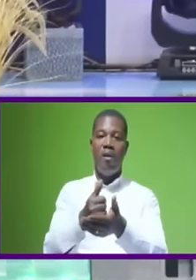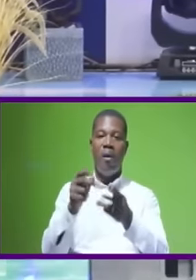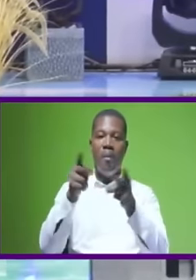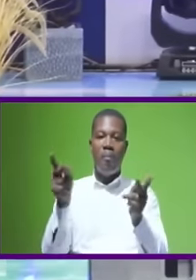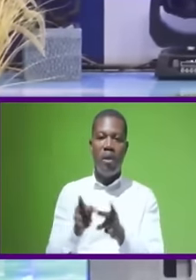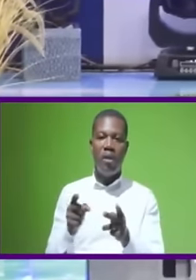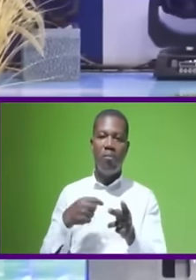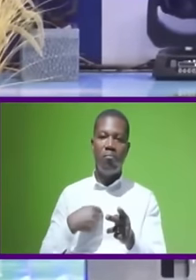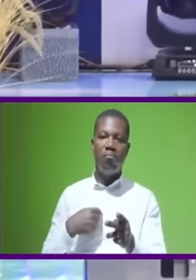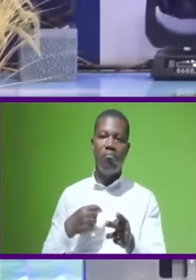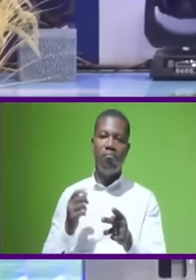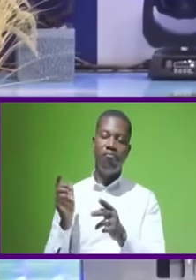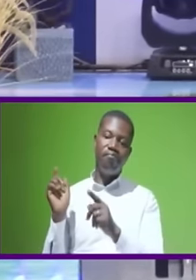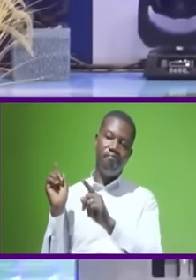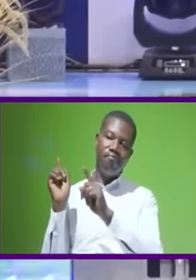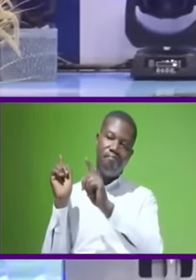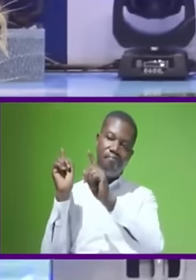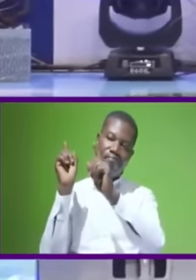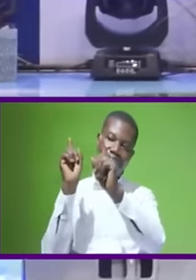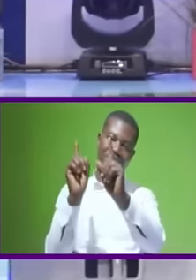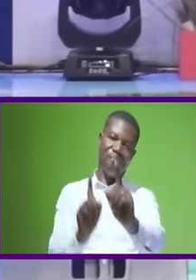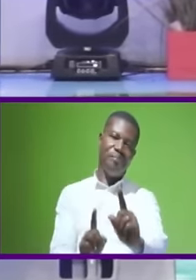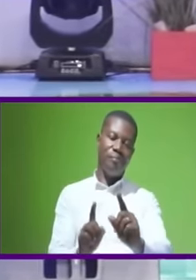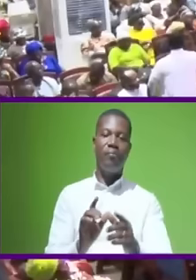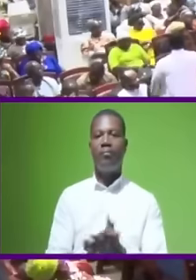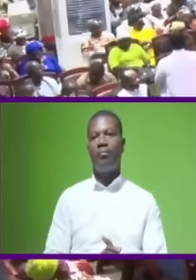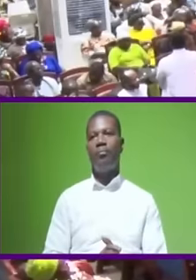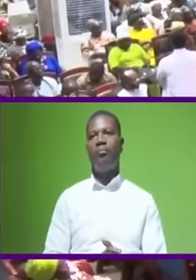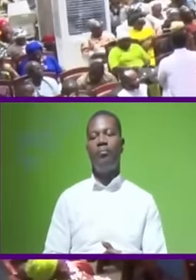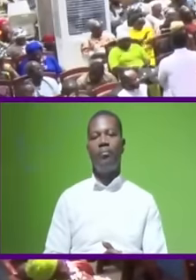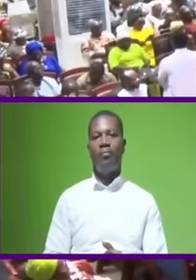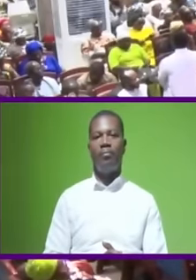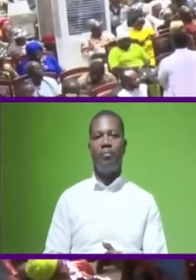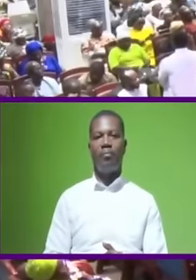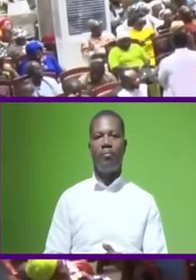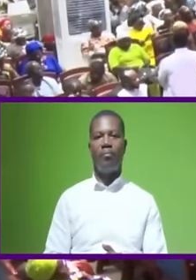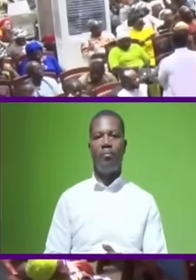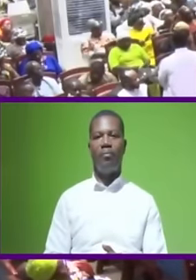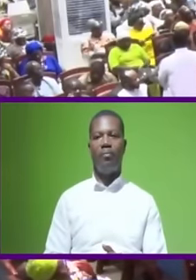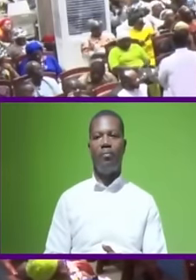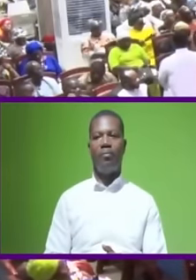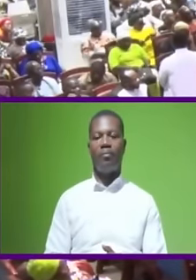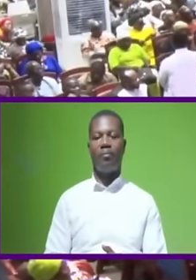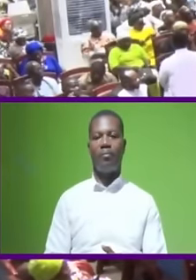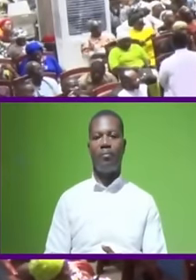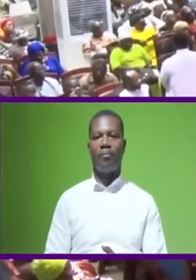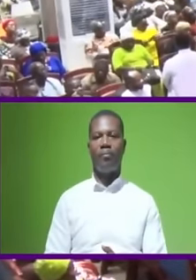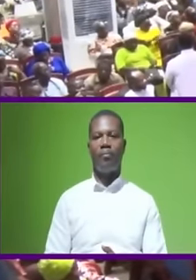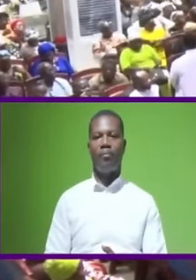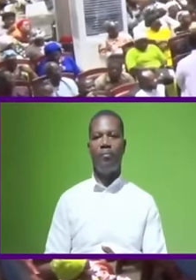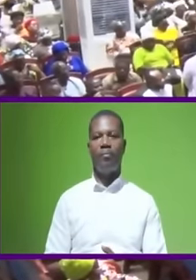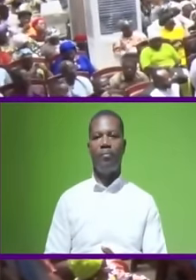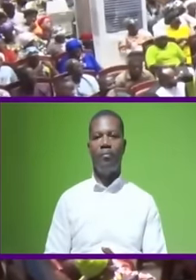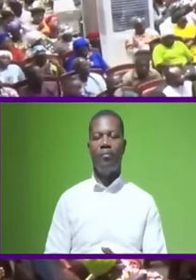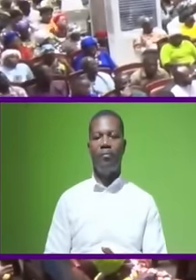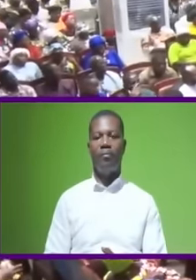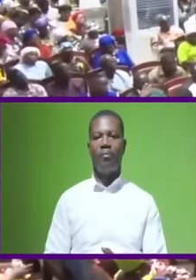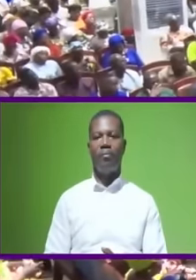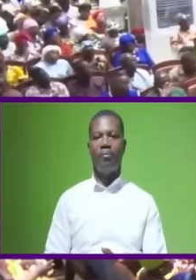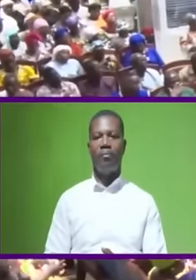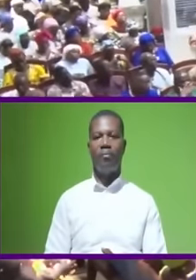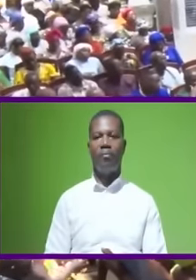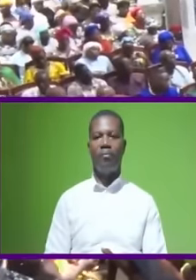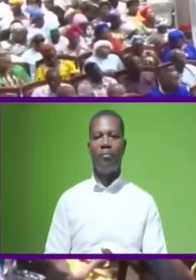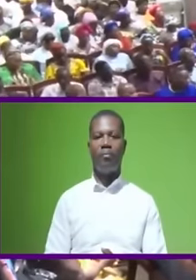So I will stand upon today's message so that it will help all of you to know my origin and where I am coming